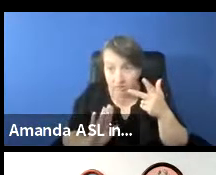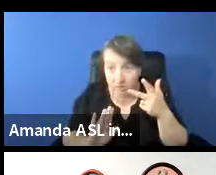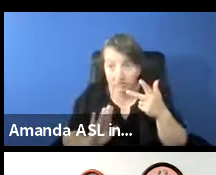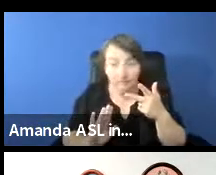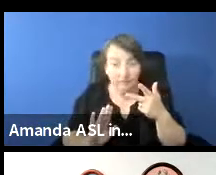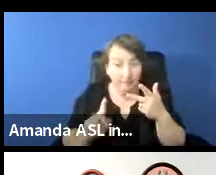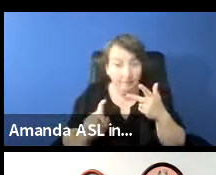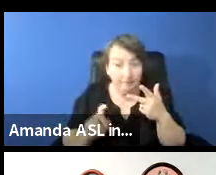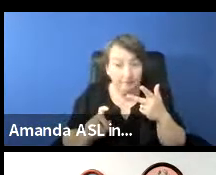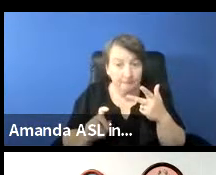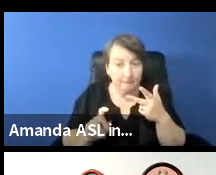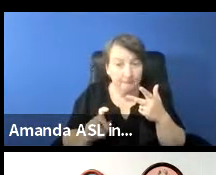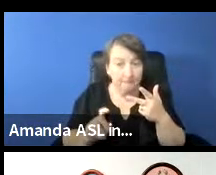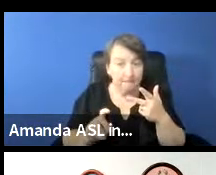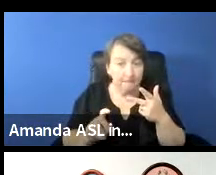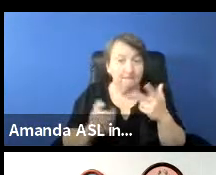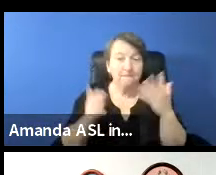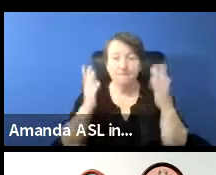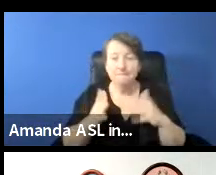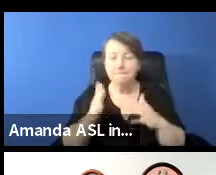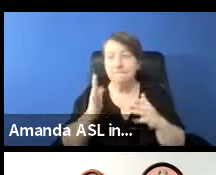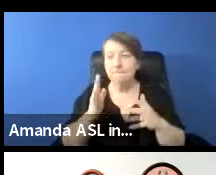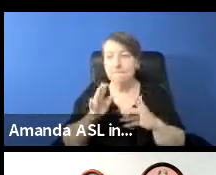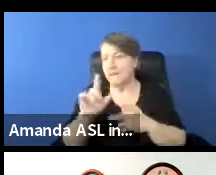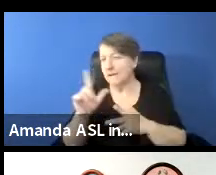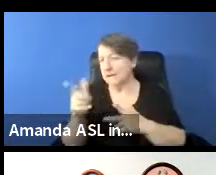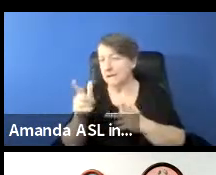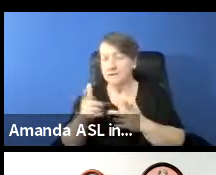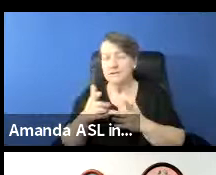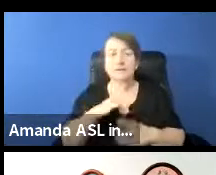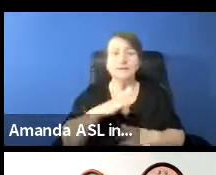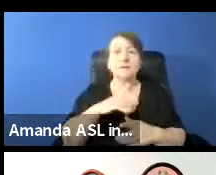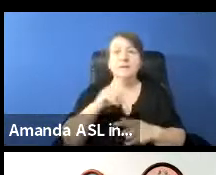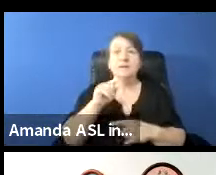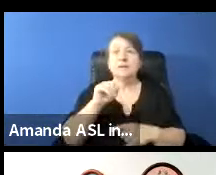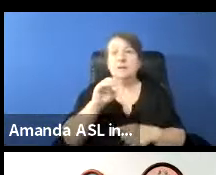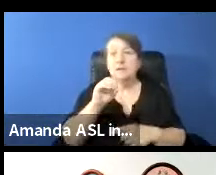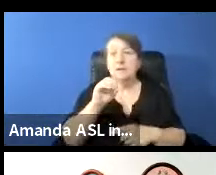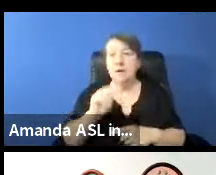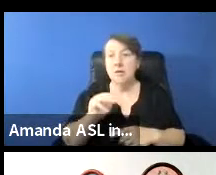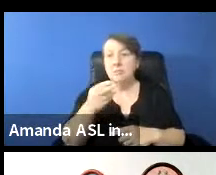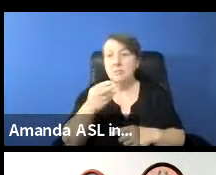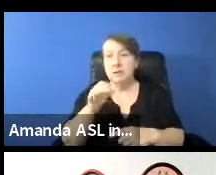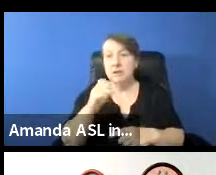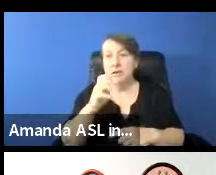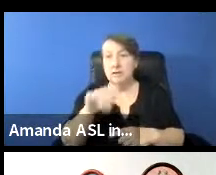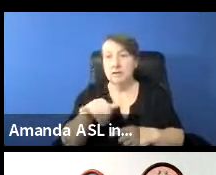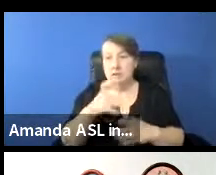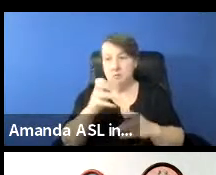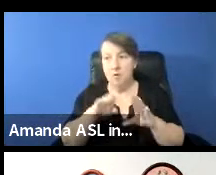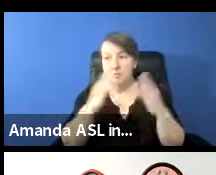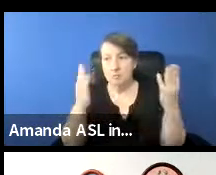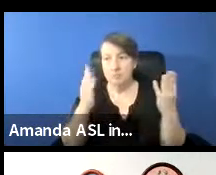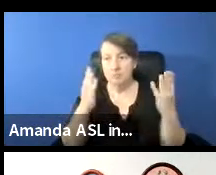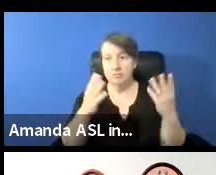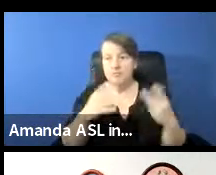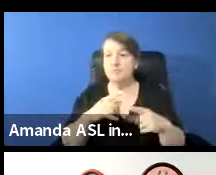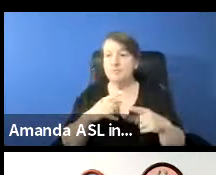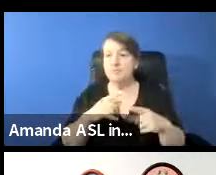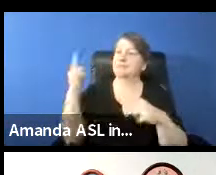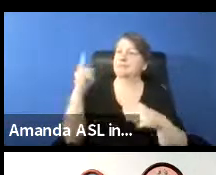down? Well, we'll defer for now. Tom Hickey, do you want to unmute and ask your question?